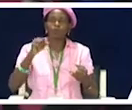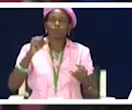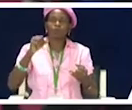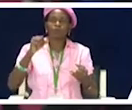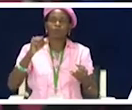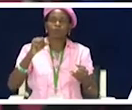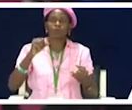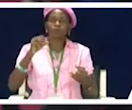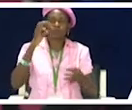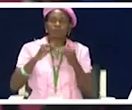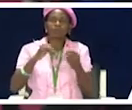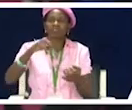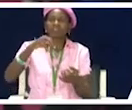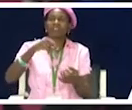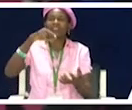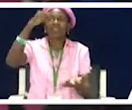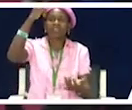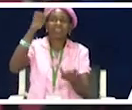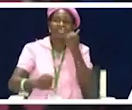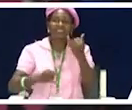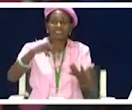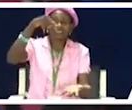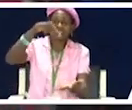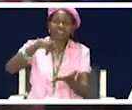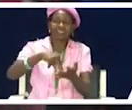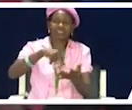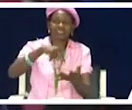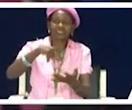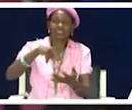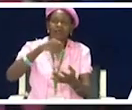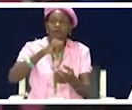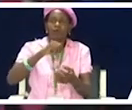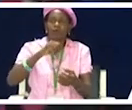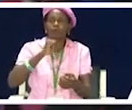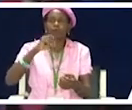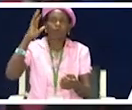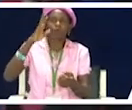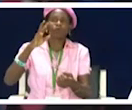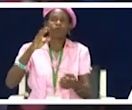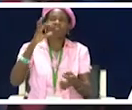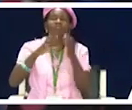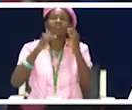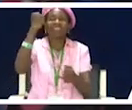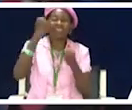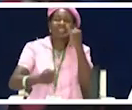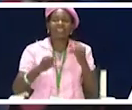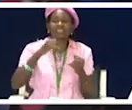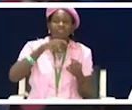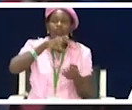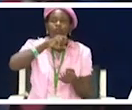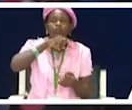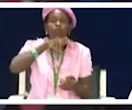if the last tadpole in the river is about to die tomorrow, rain will fall.